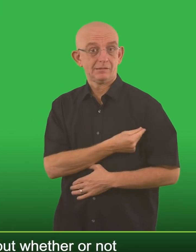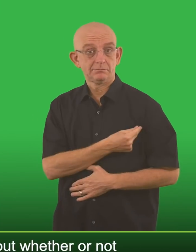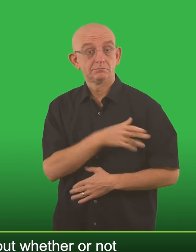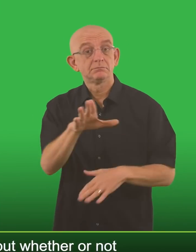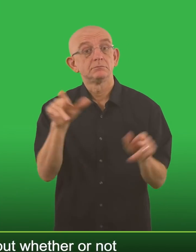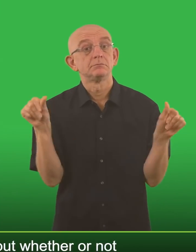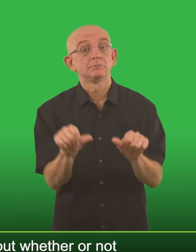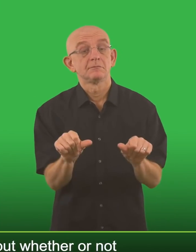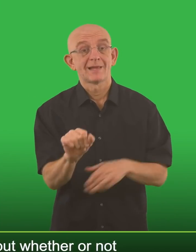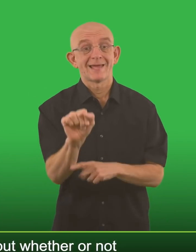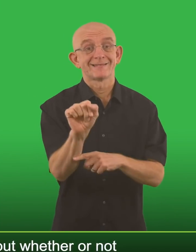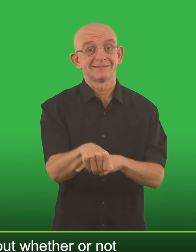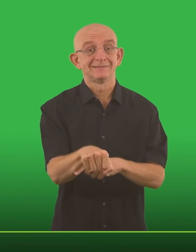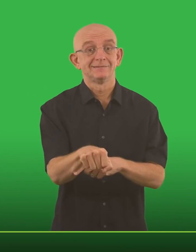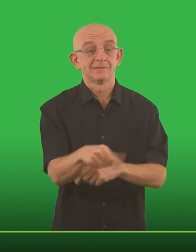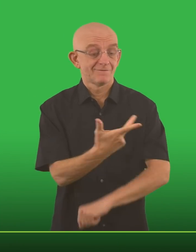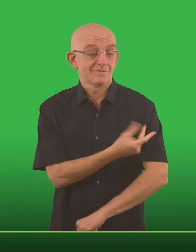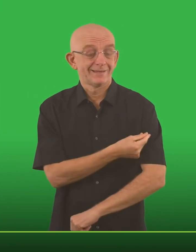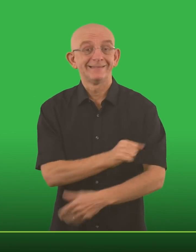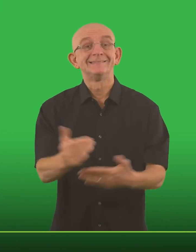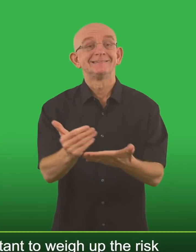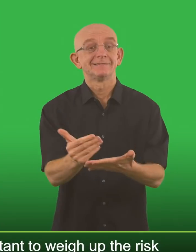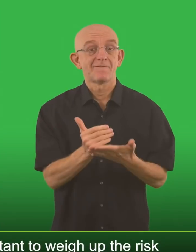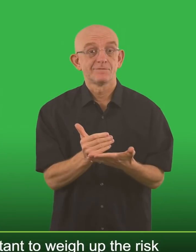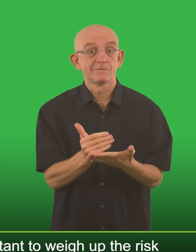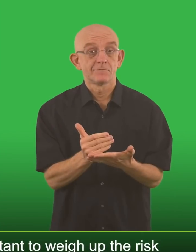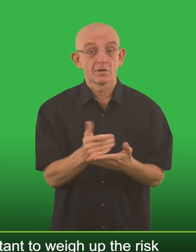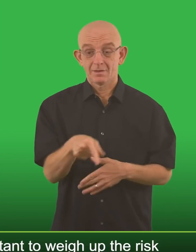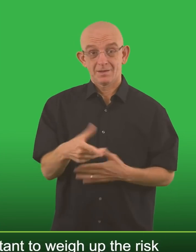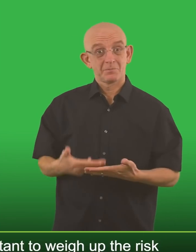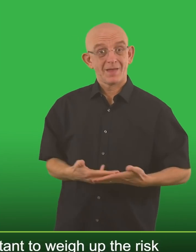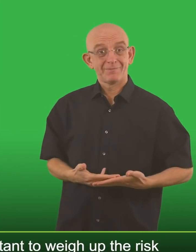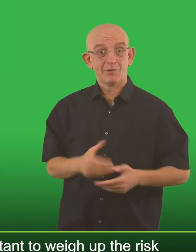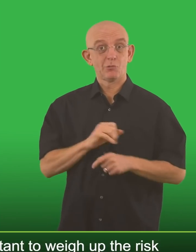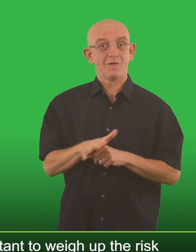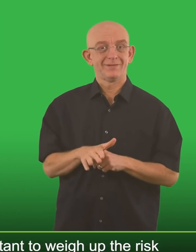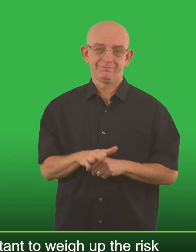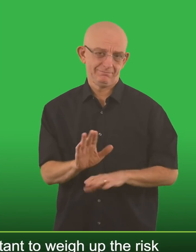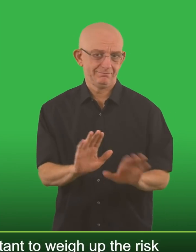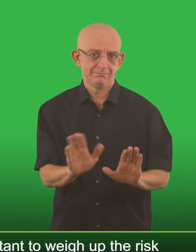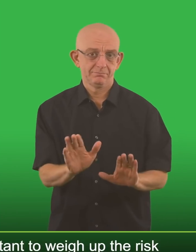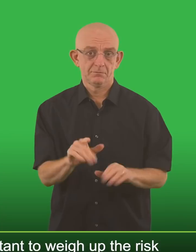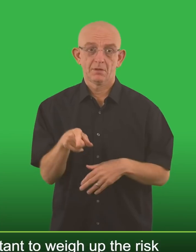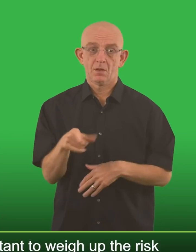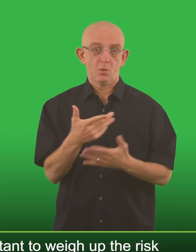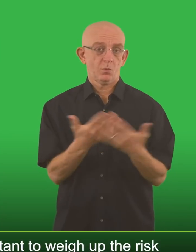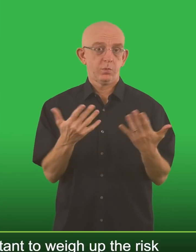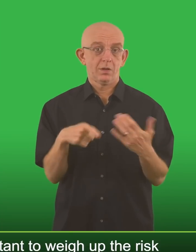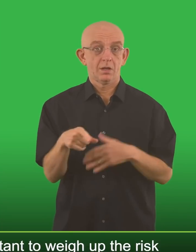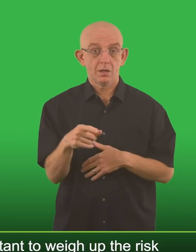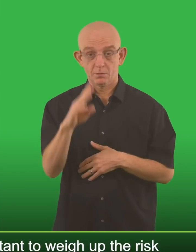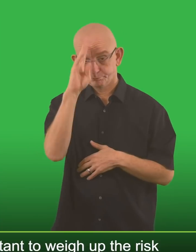pregnant. Yes is the short answer. The vaccine is safe. It cannot give your baby COVID, and it's important